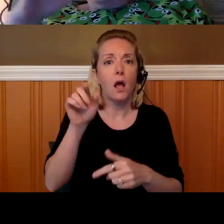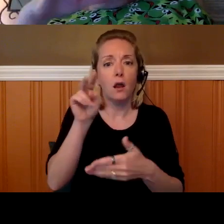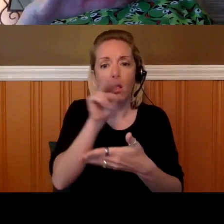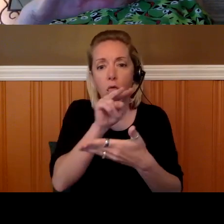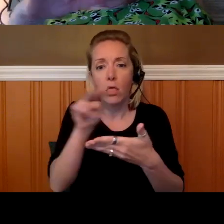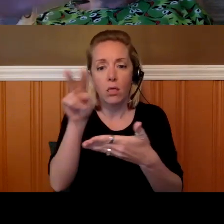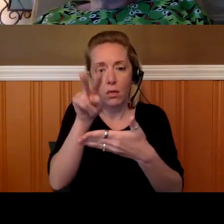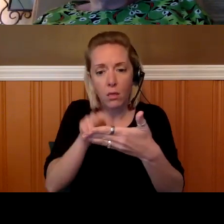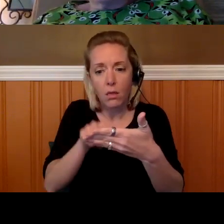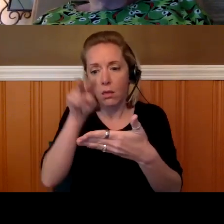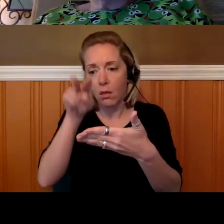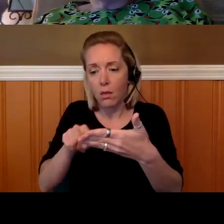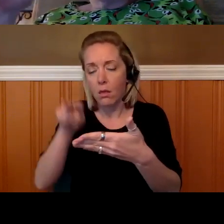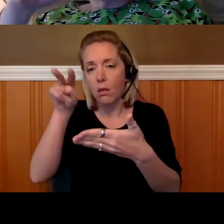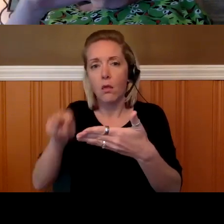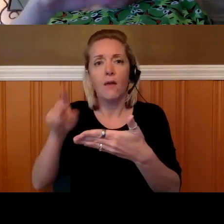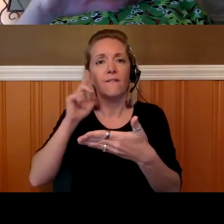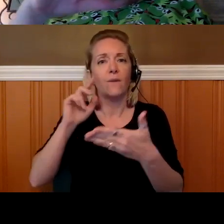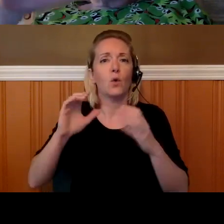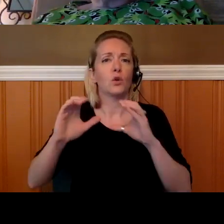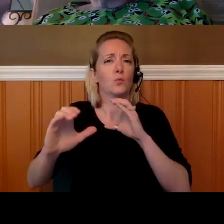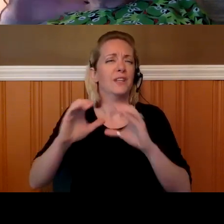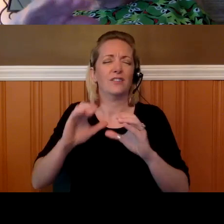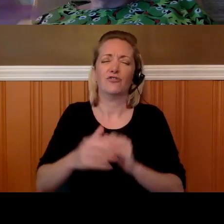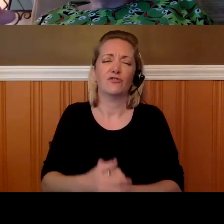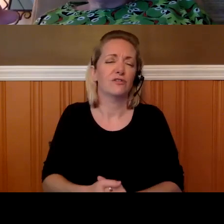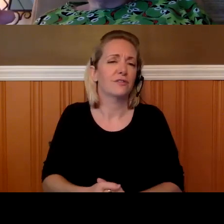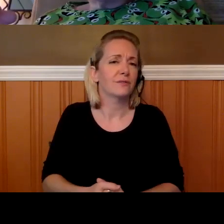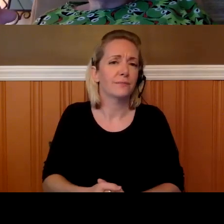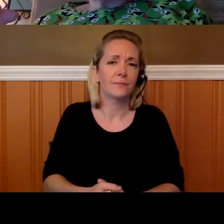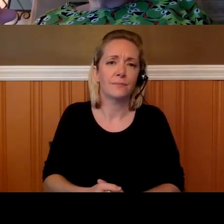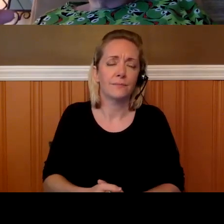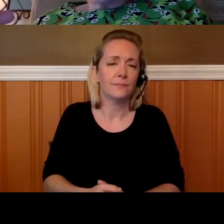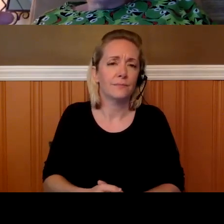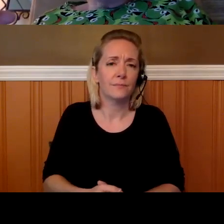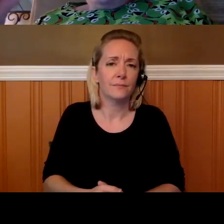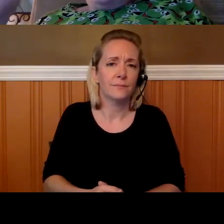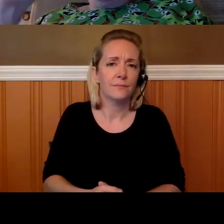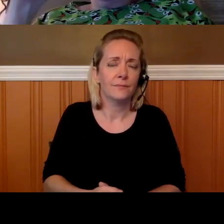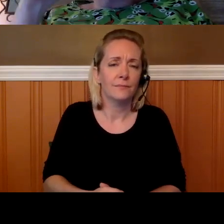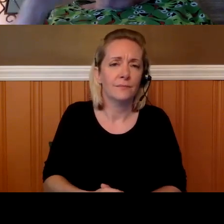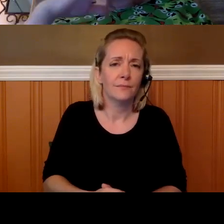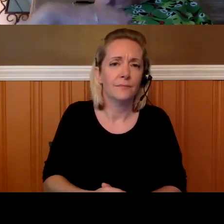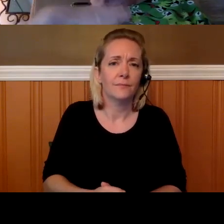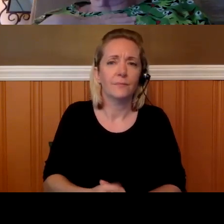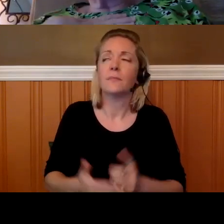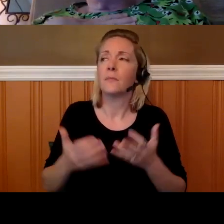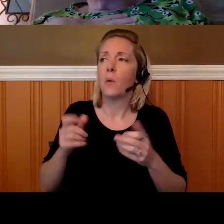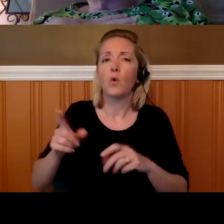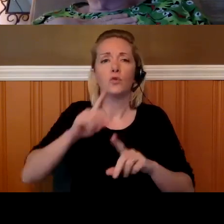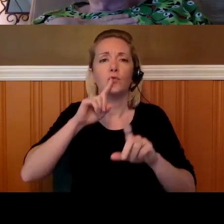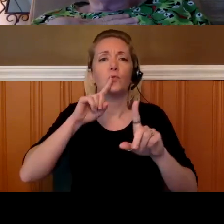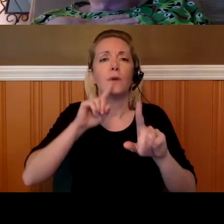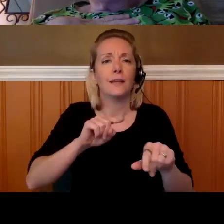me what it is she wants to say, and or what is the answer to my question,